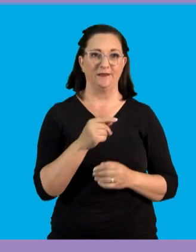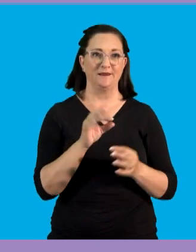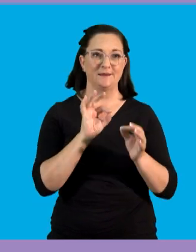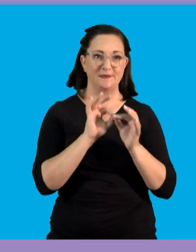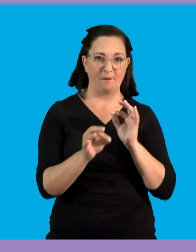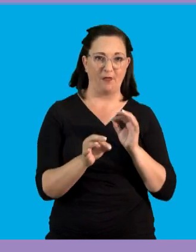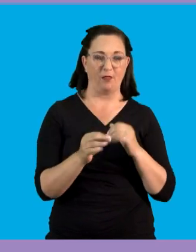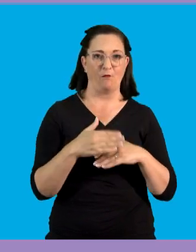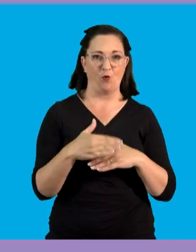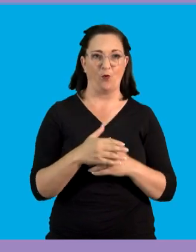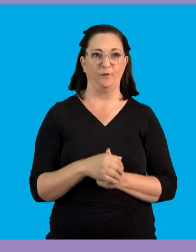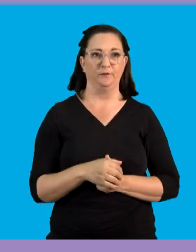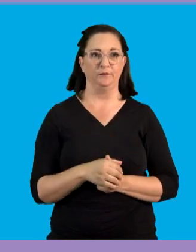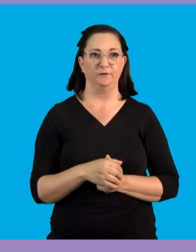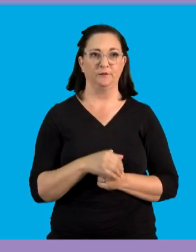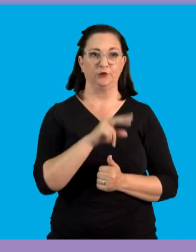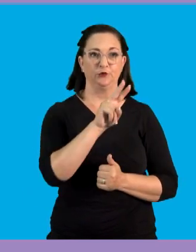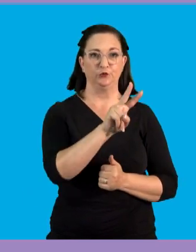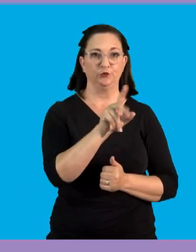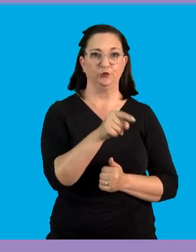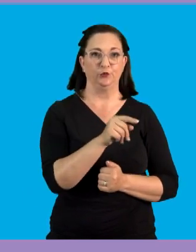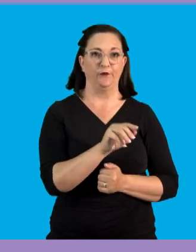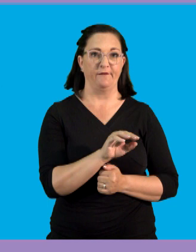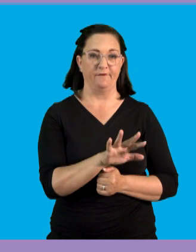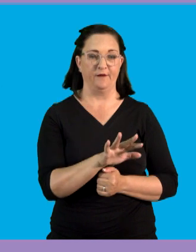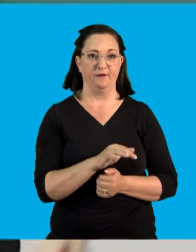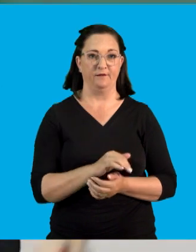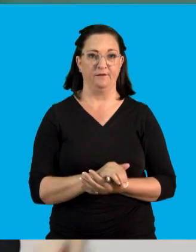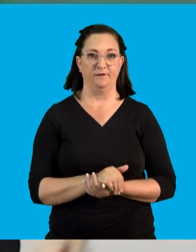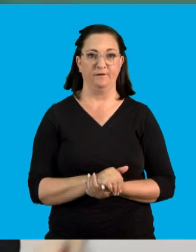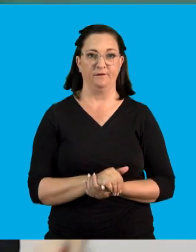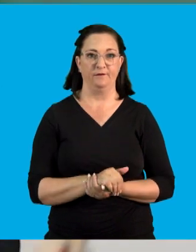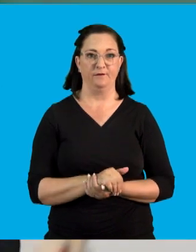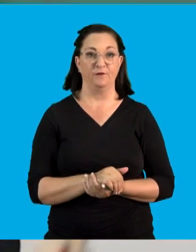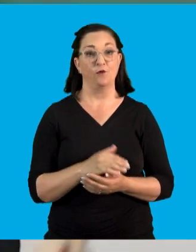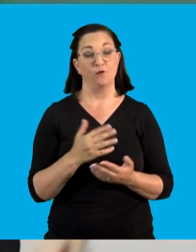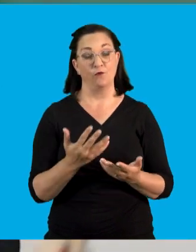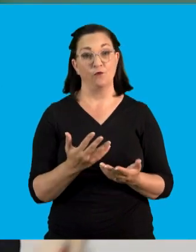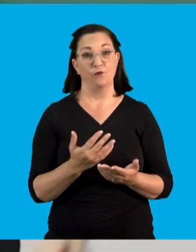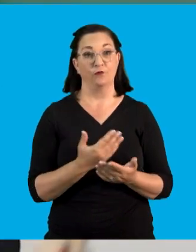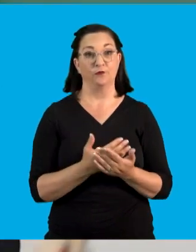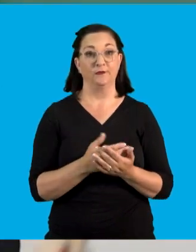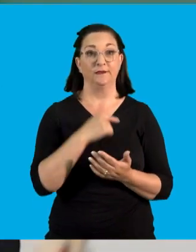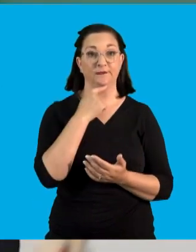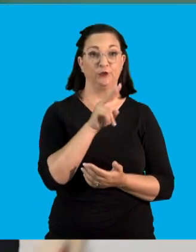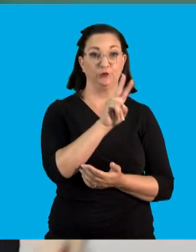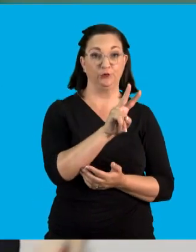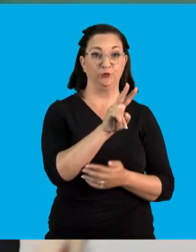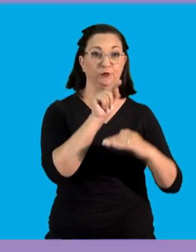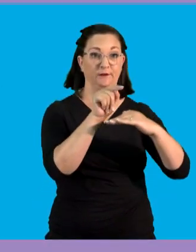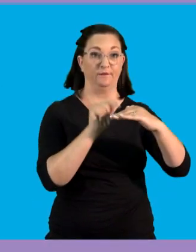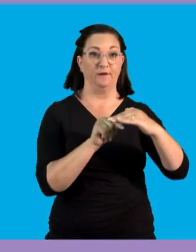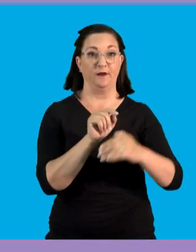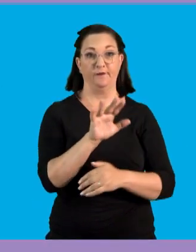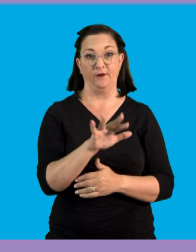this fraction. The answer then becomes there 2/5 or 2 divided by